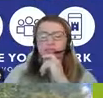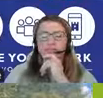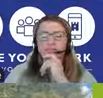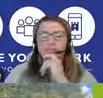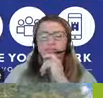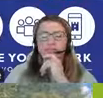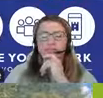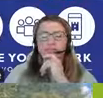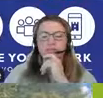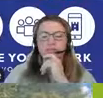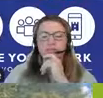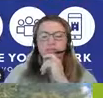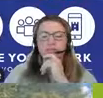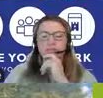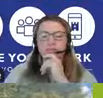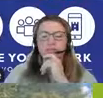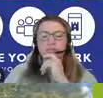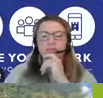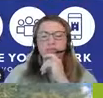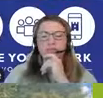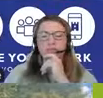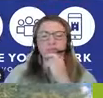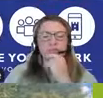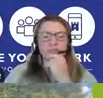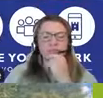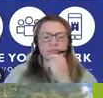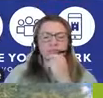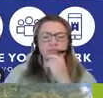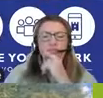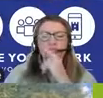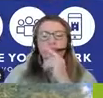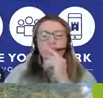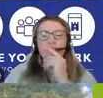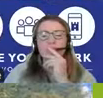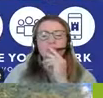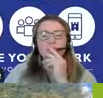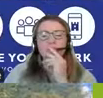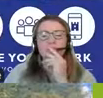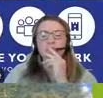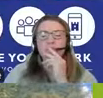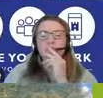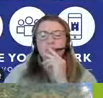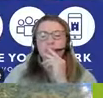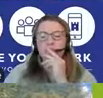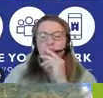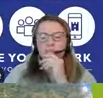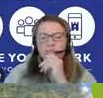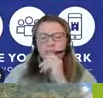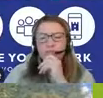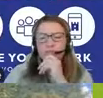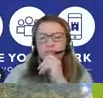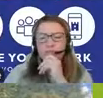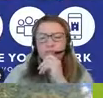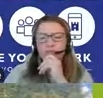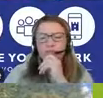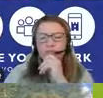week to that same location. And Ali helps a lot with translating resources, so when it comes to health and